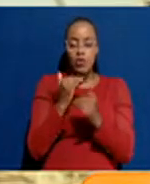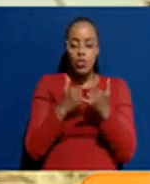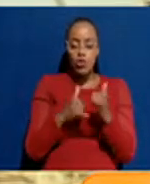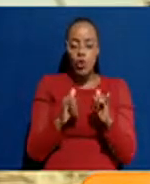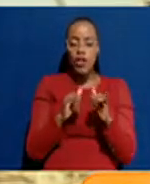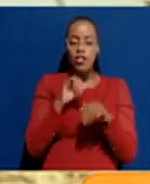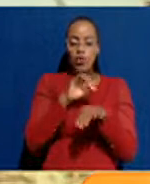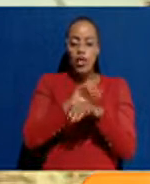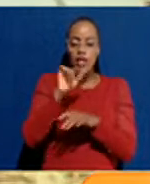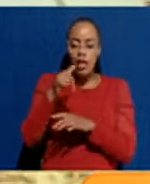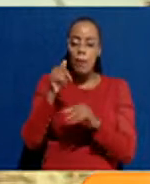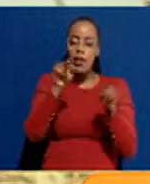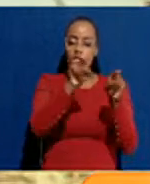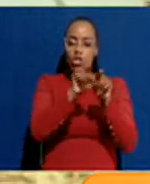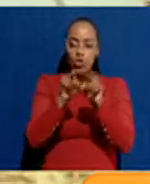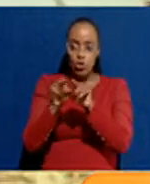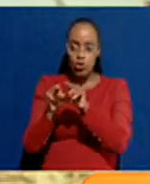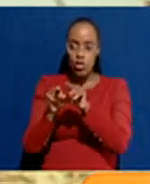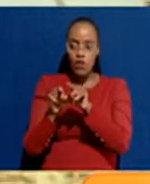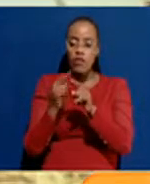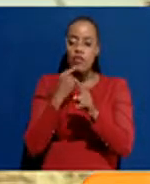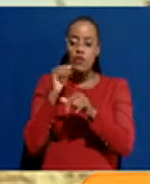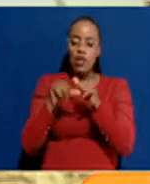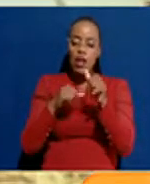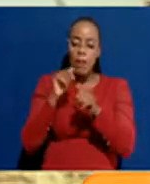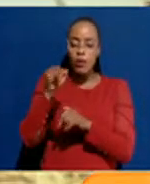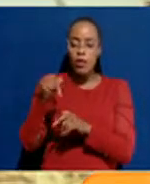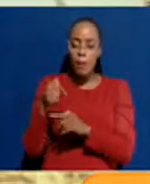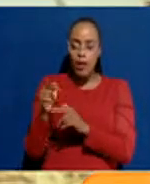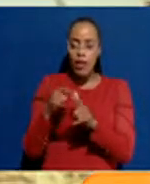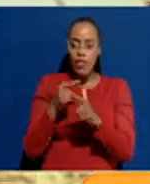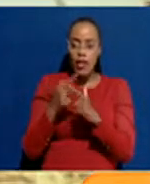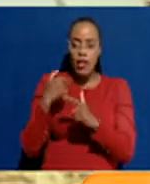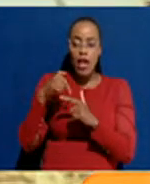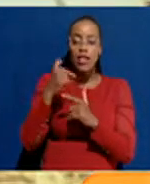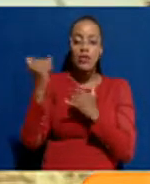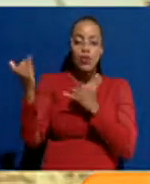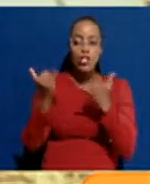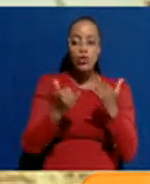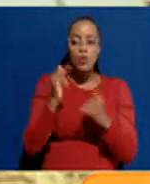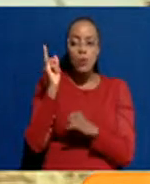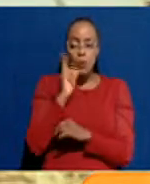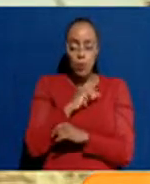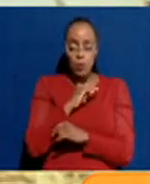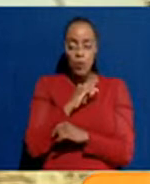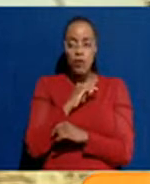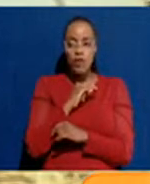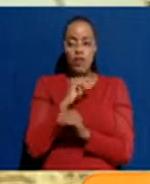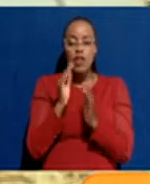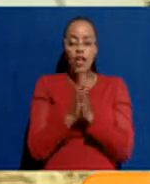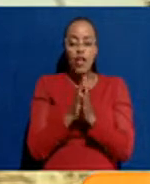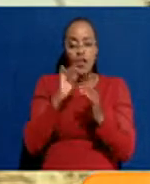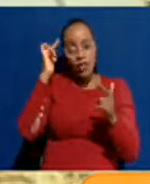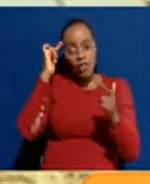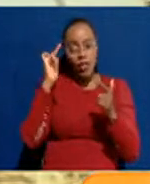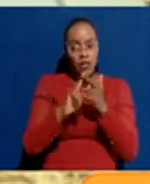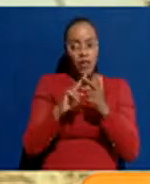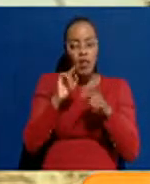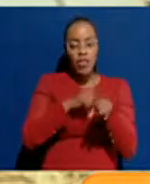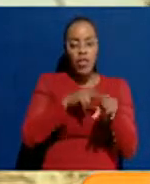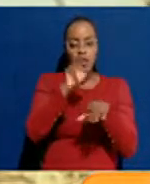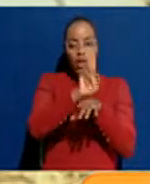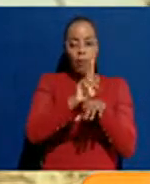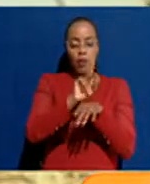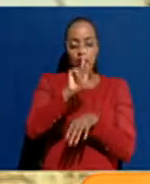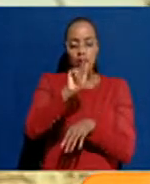demand. And indeed, in talking about demand, we did introduce the time of use tariff. And the purpose of the time of use tariff,